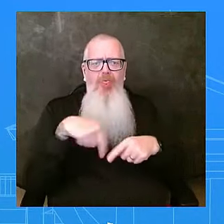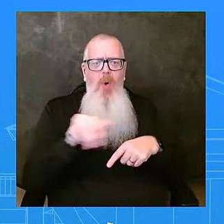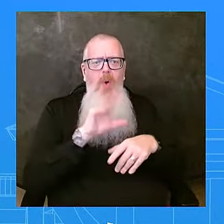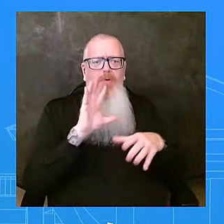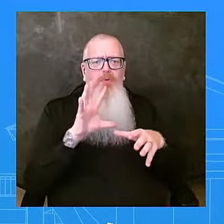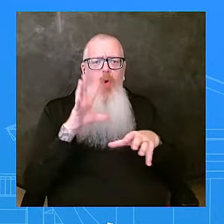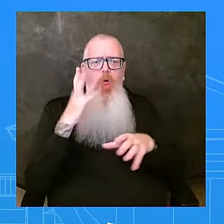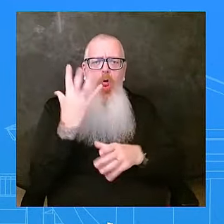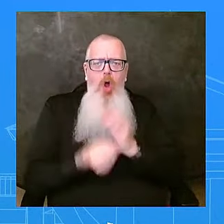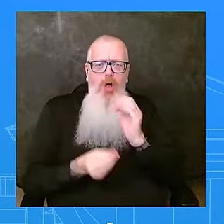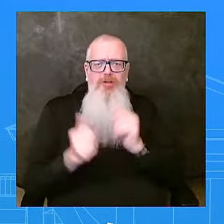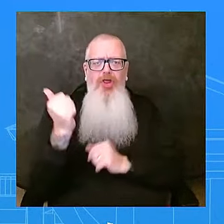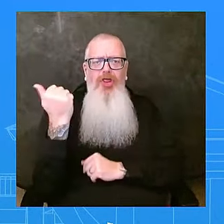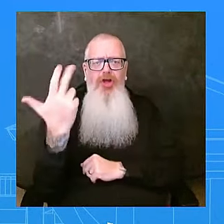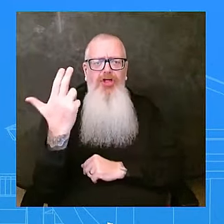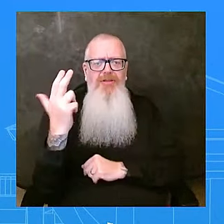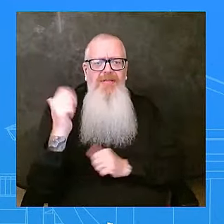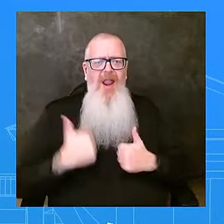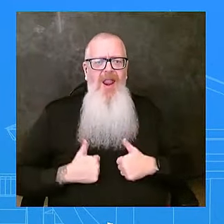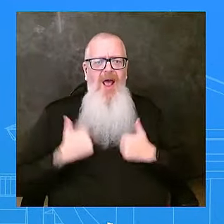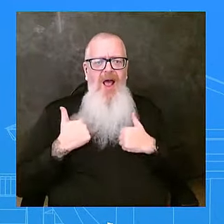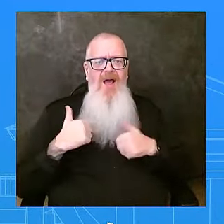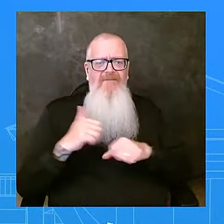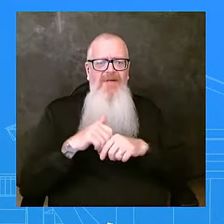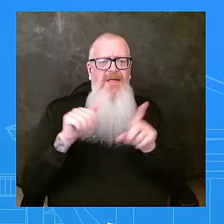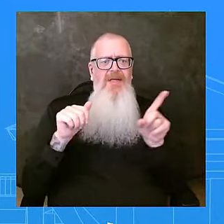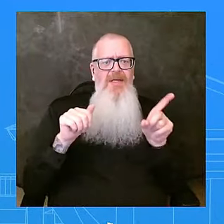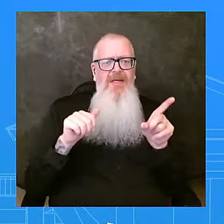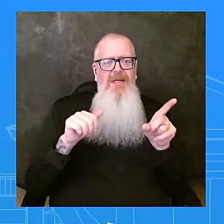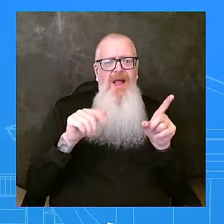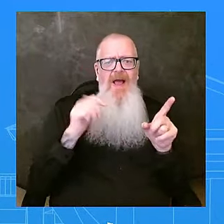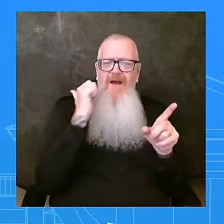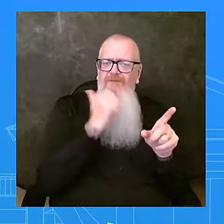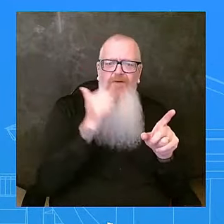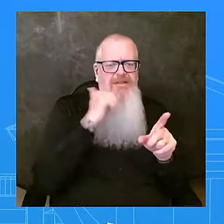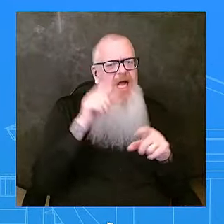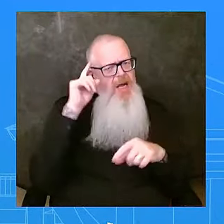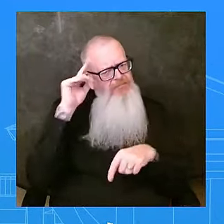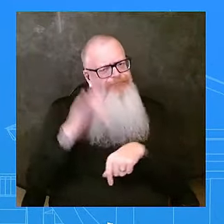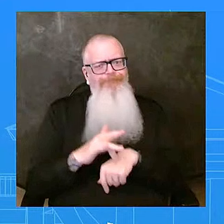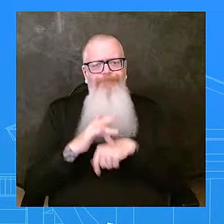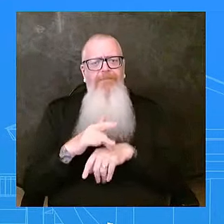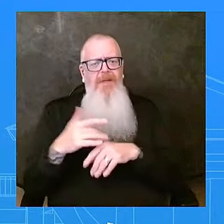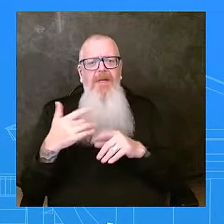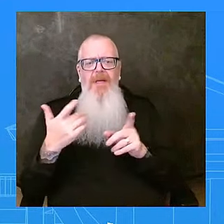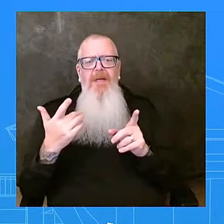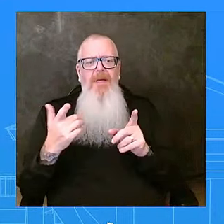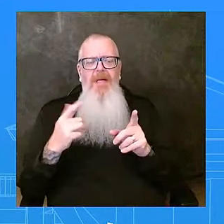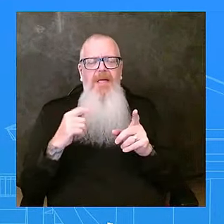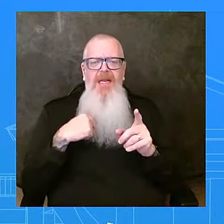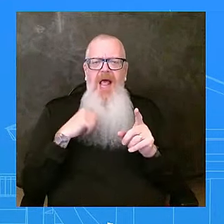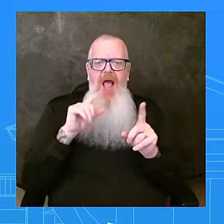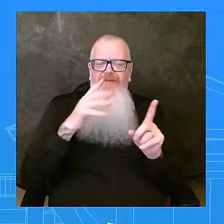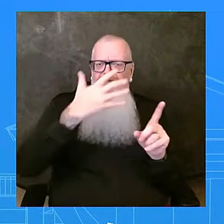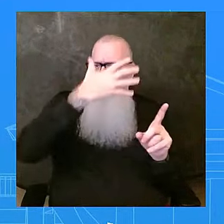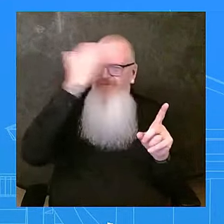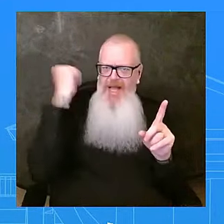here. Their sacrifice is not forgotten. But